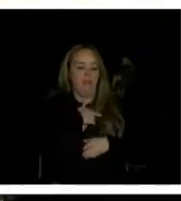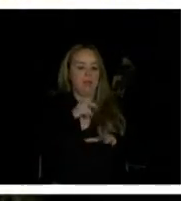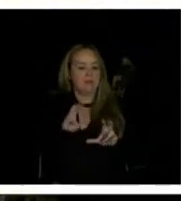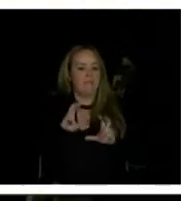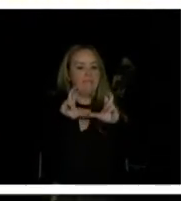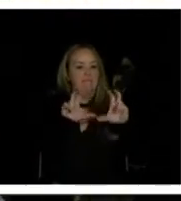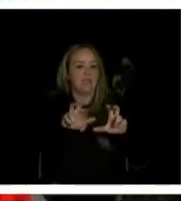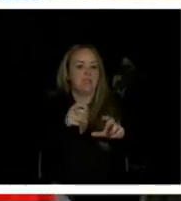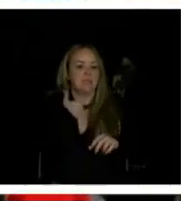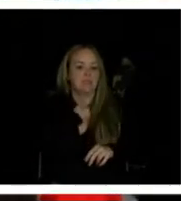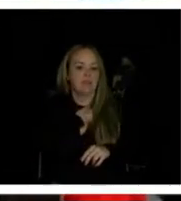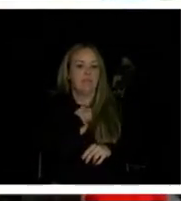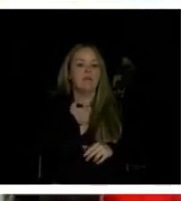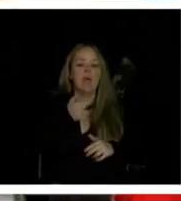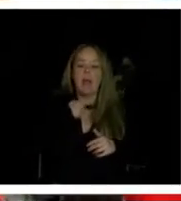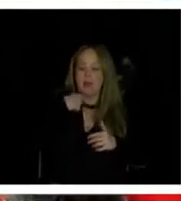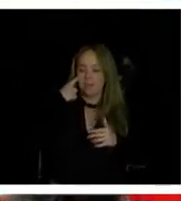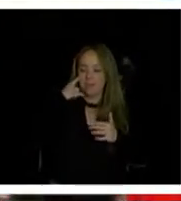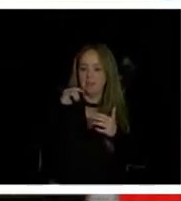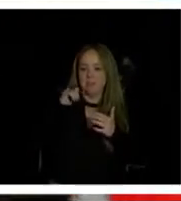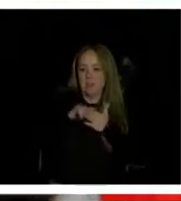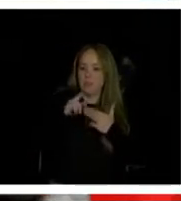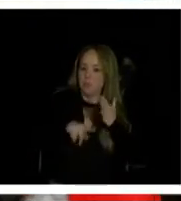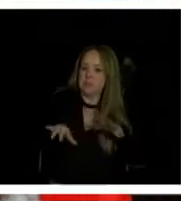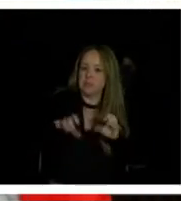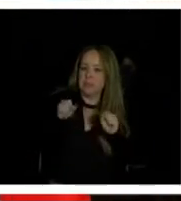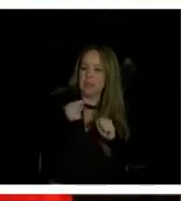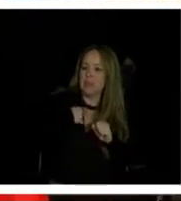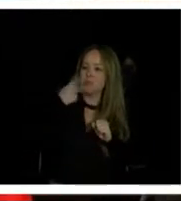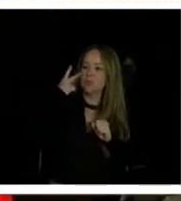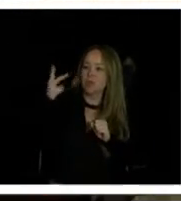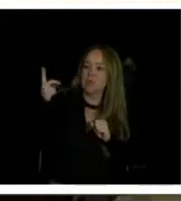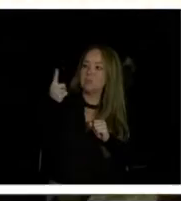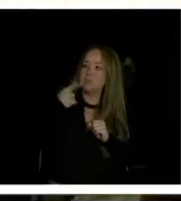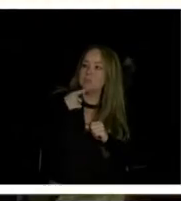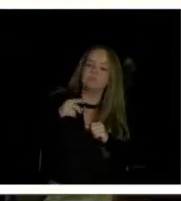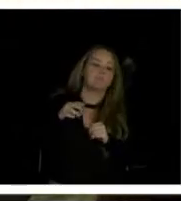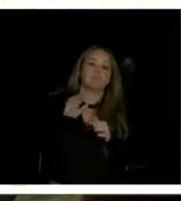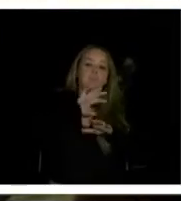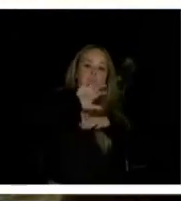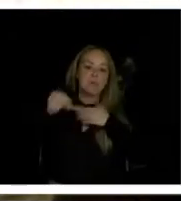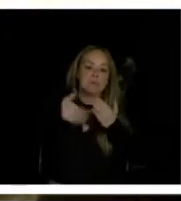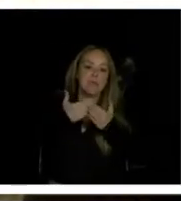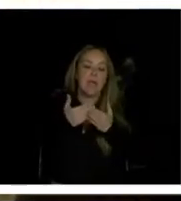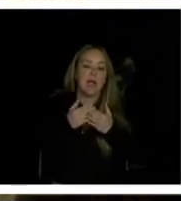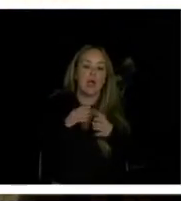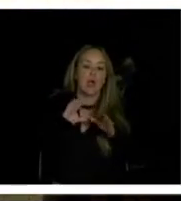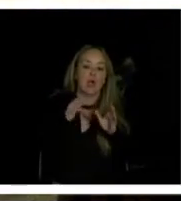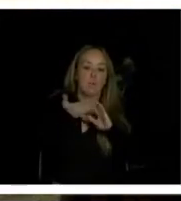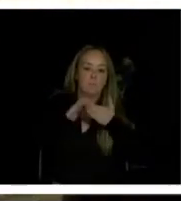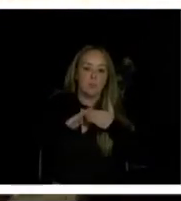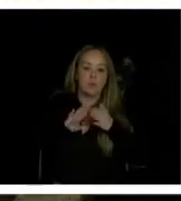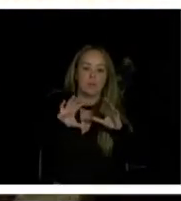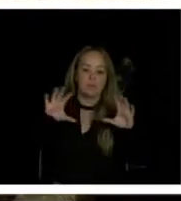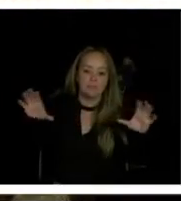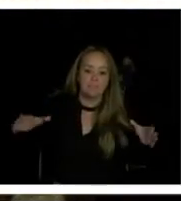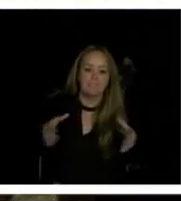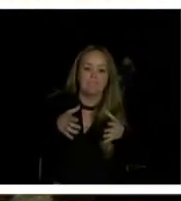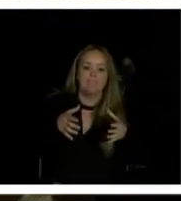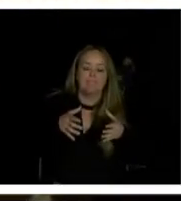that's what it really takes. I think I saw a thought that said the entire community rallying around